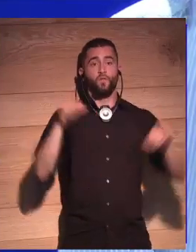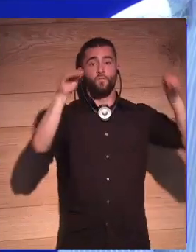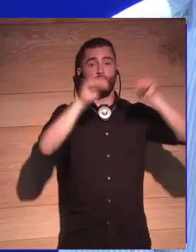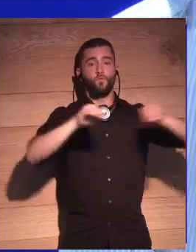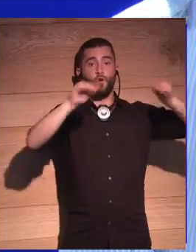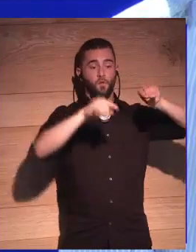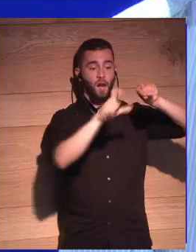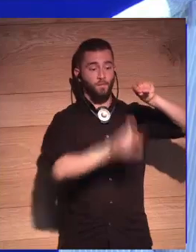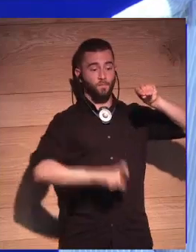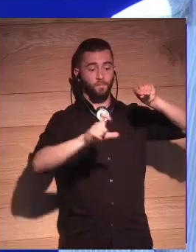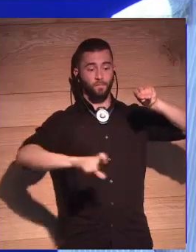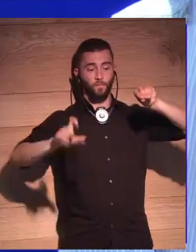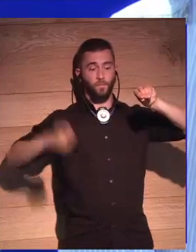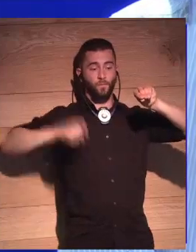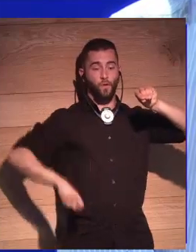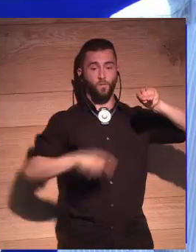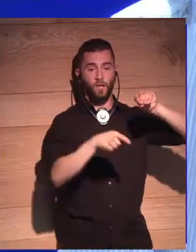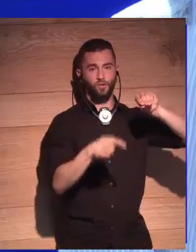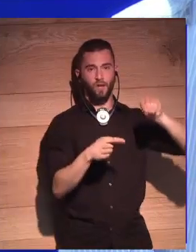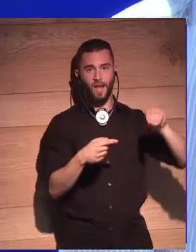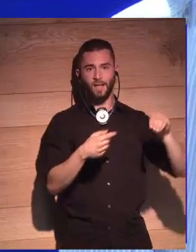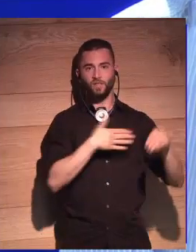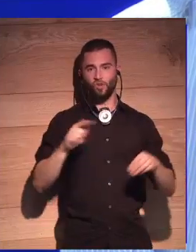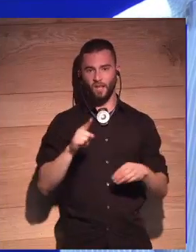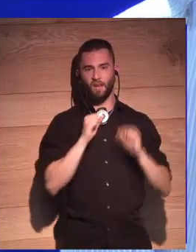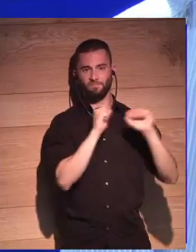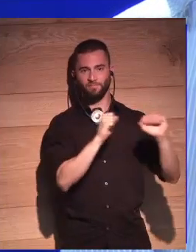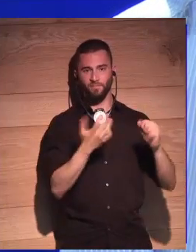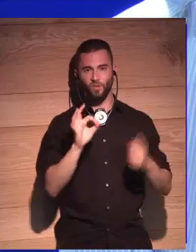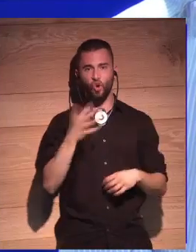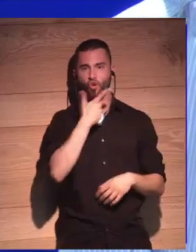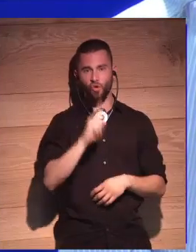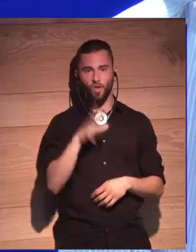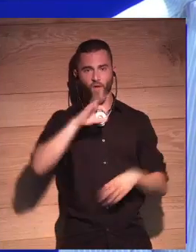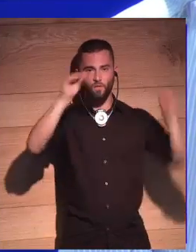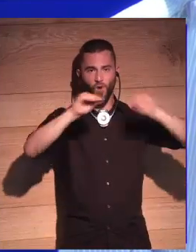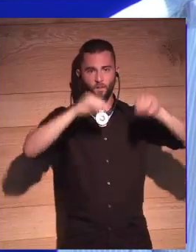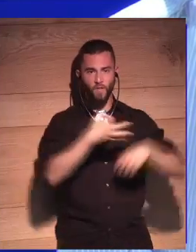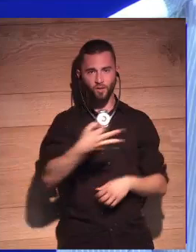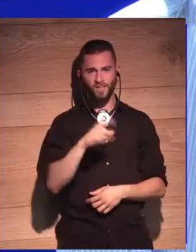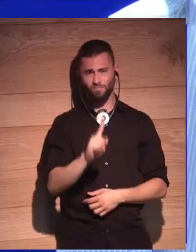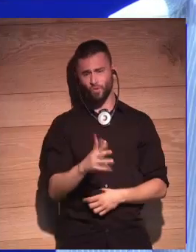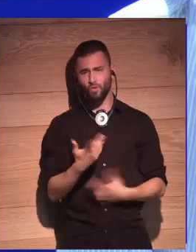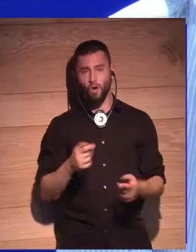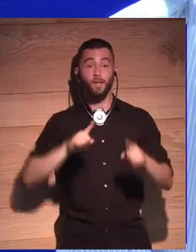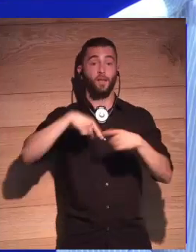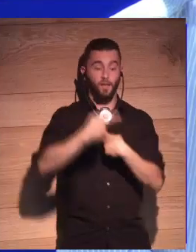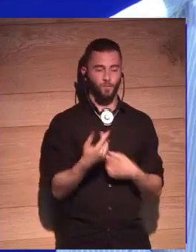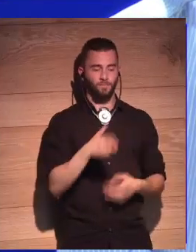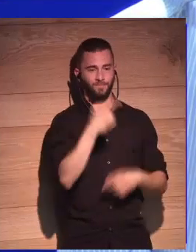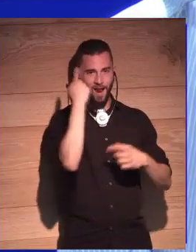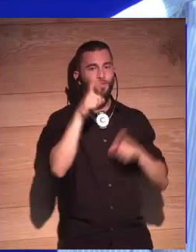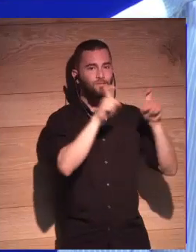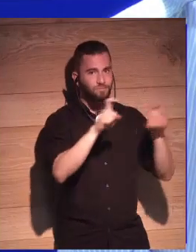trainers. Are these soft skills, or what other skills do they need? We're trying to train people who do not have the